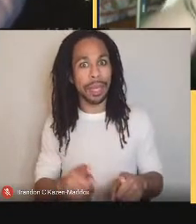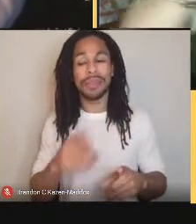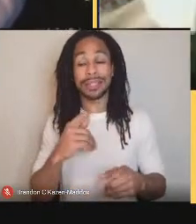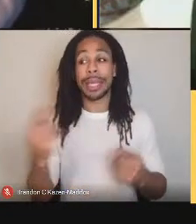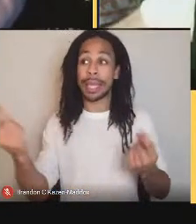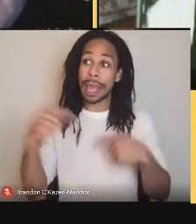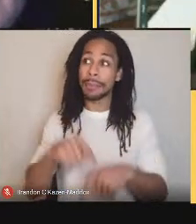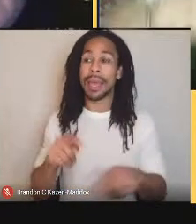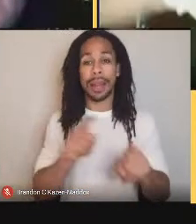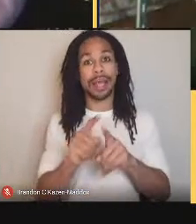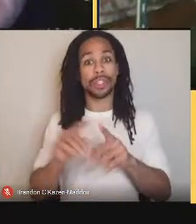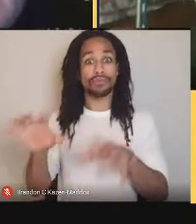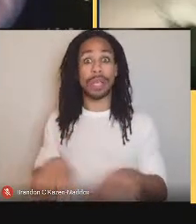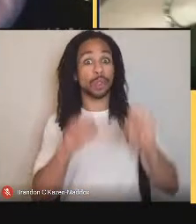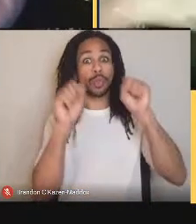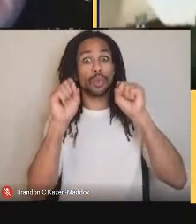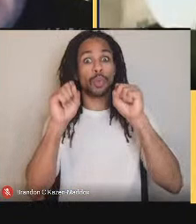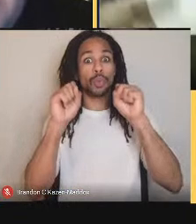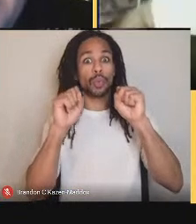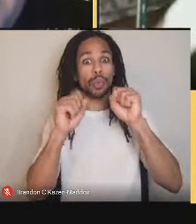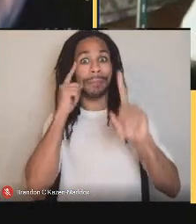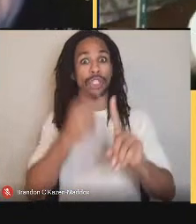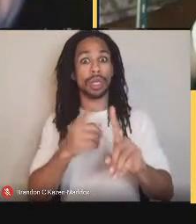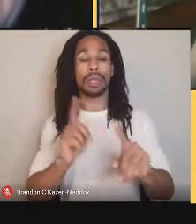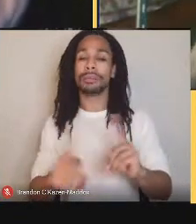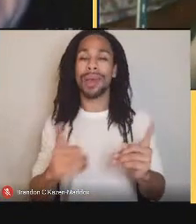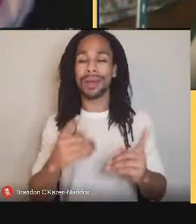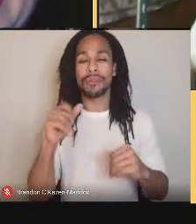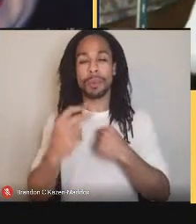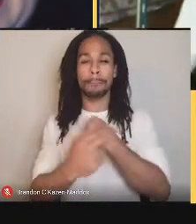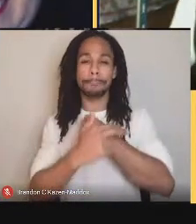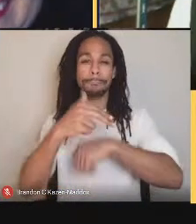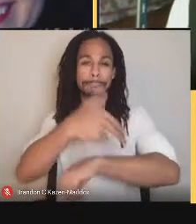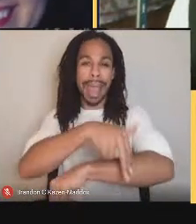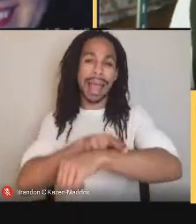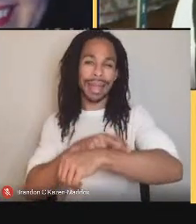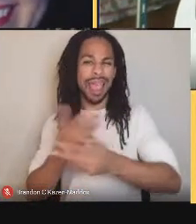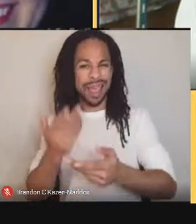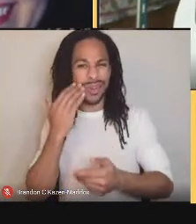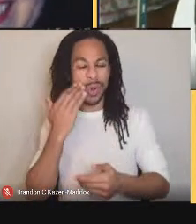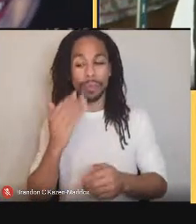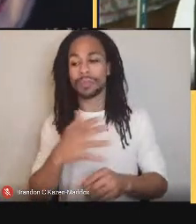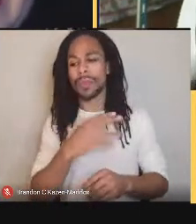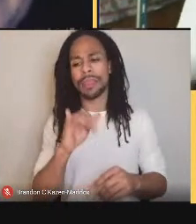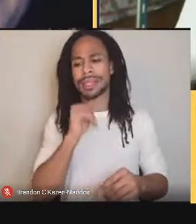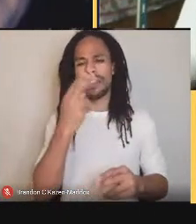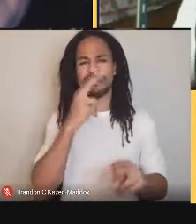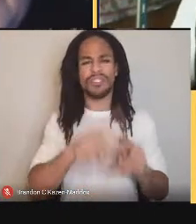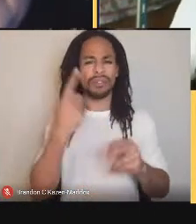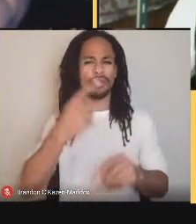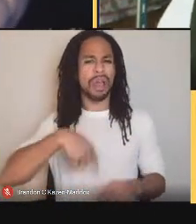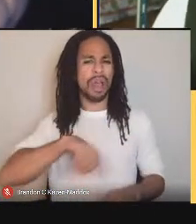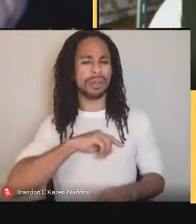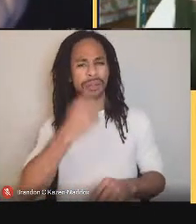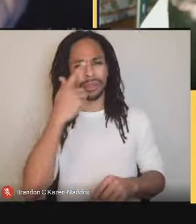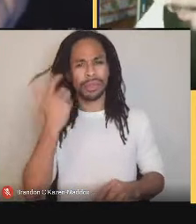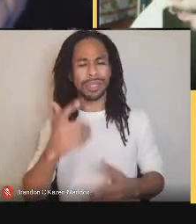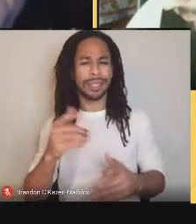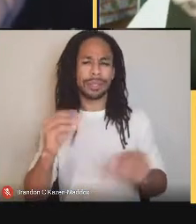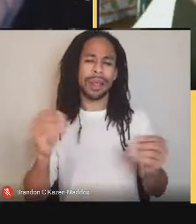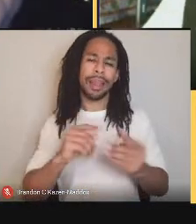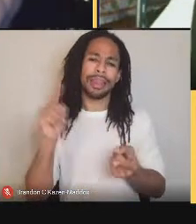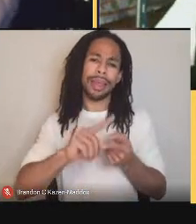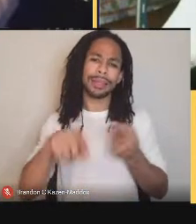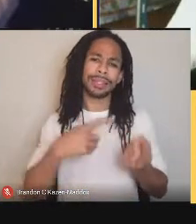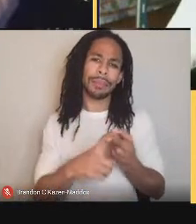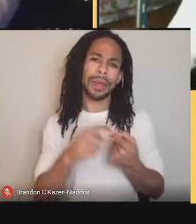like, put the band-aids over this, you know, which doesn't really make it fun for us because then it makes it like, well, it's less about you telling